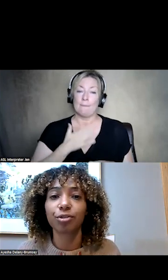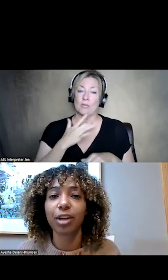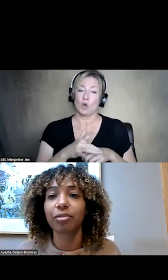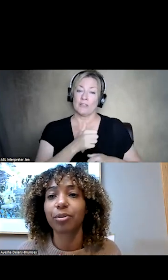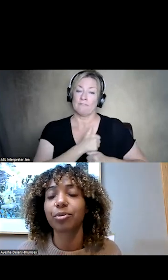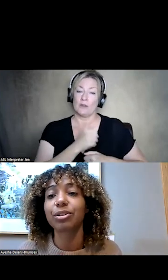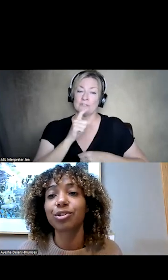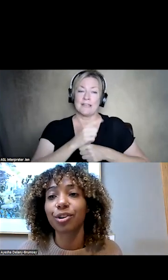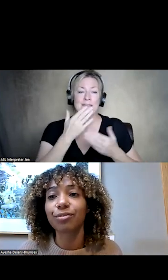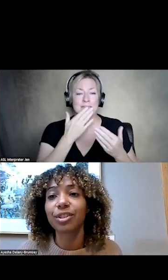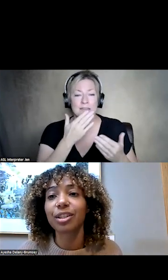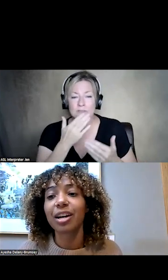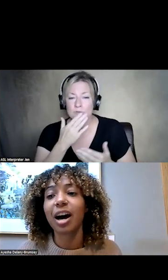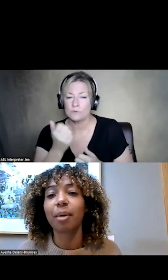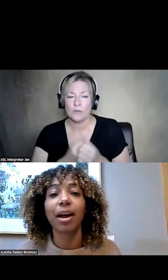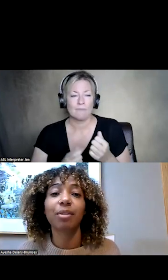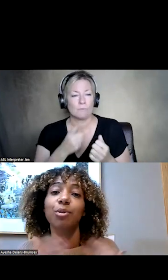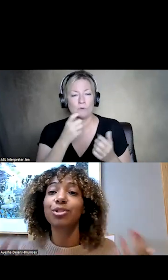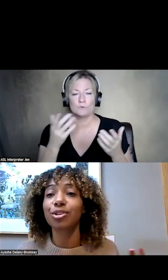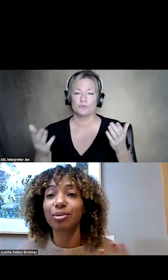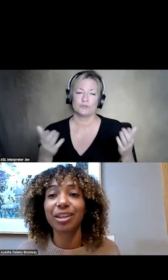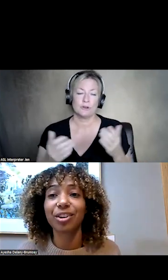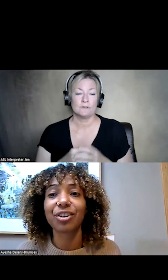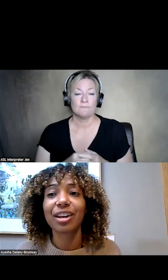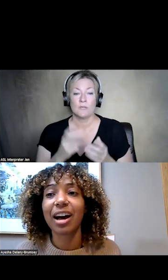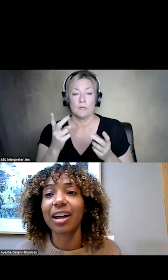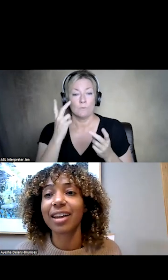Day. Thank you to everyone who has served. And we will see